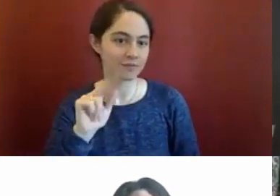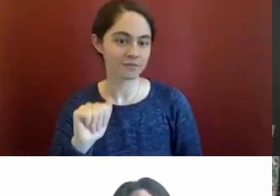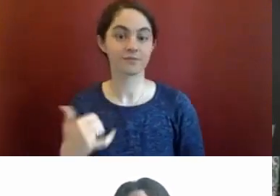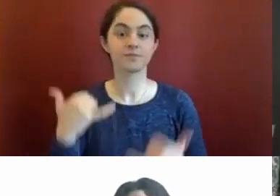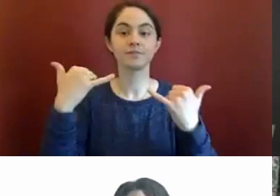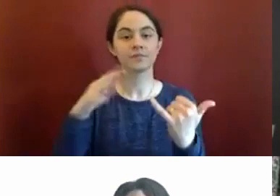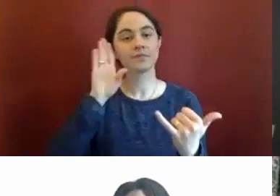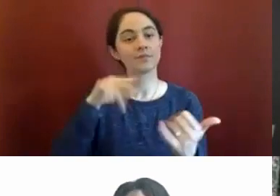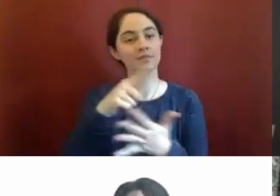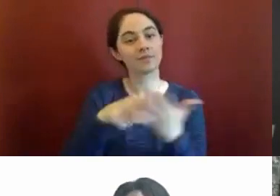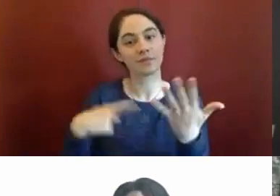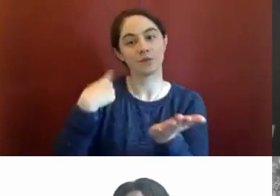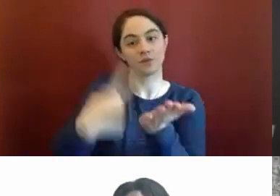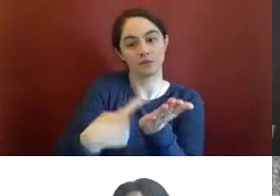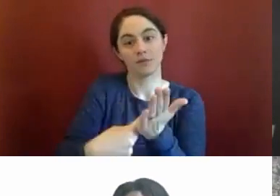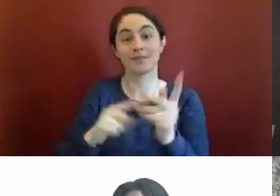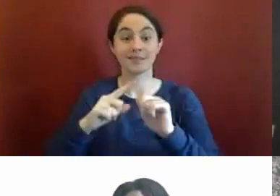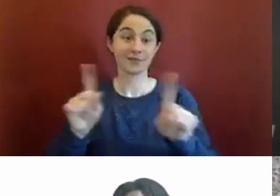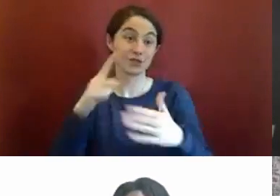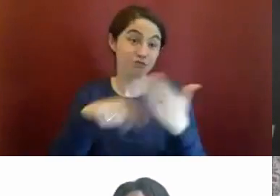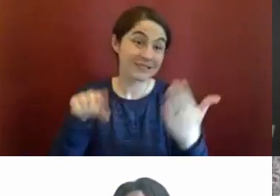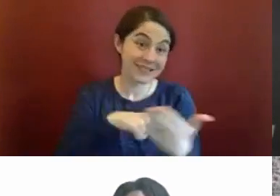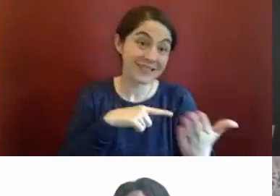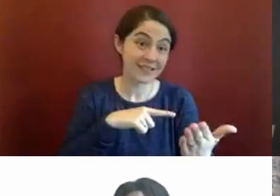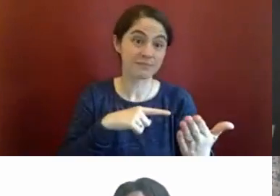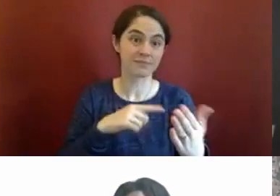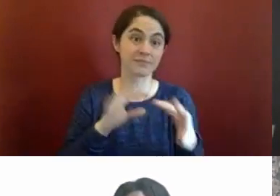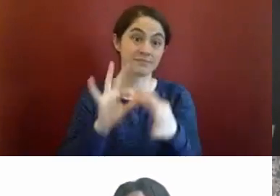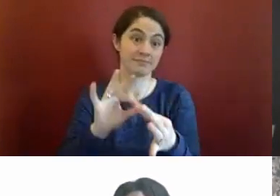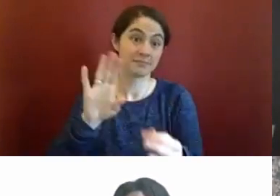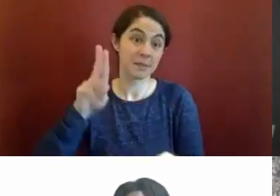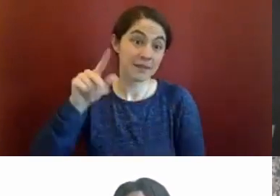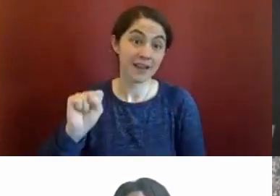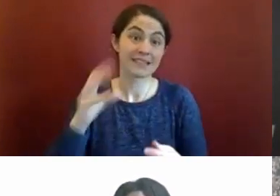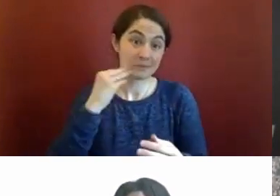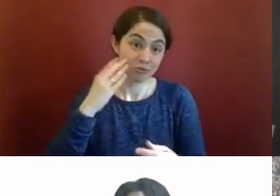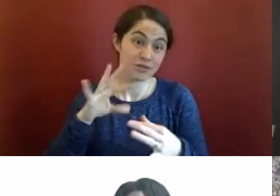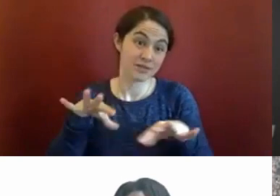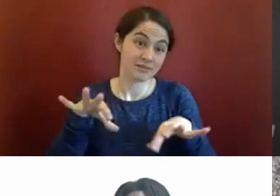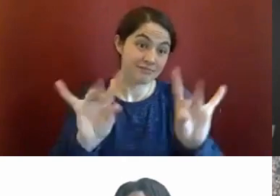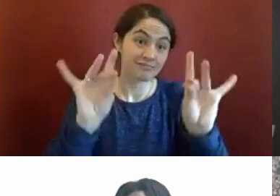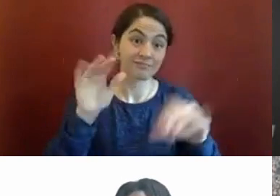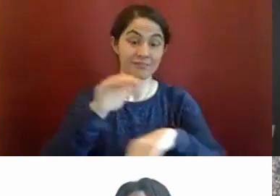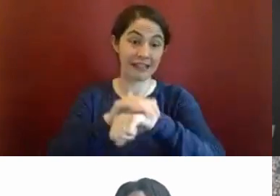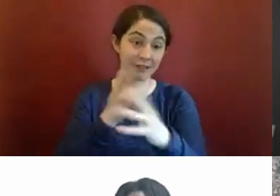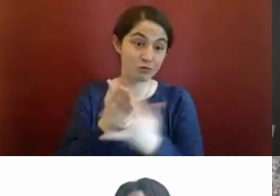that we have for the experience, but what would you say was a positive experience you had as an ELO student?